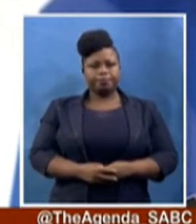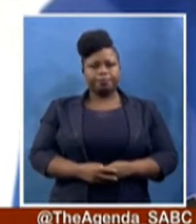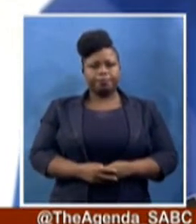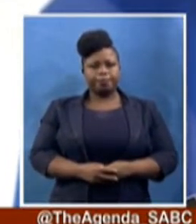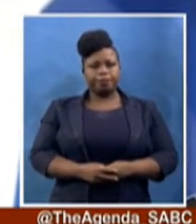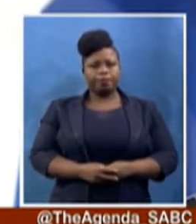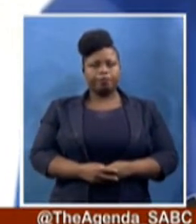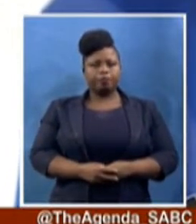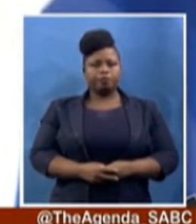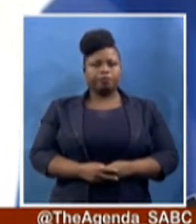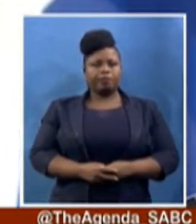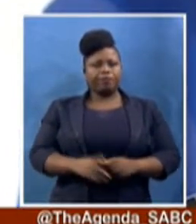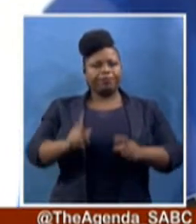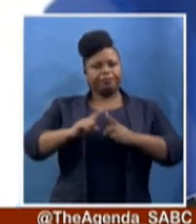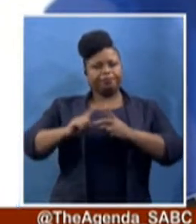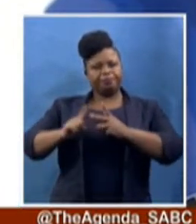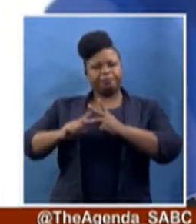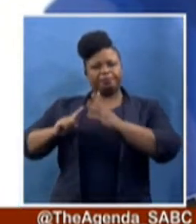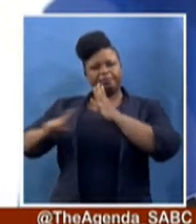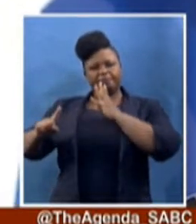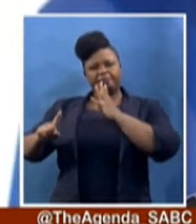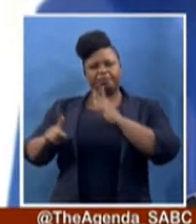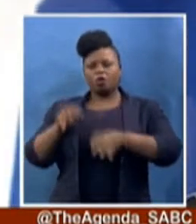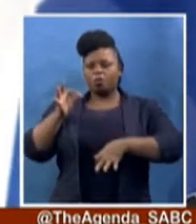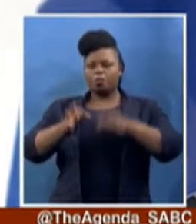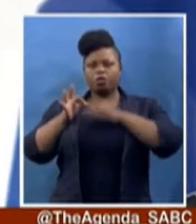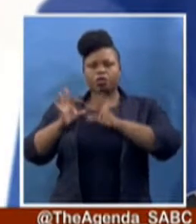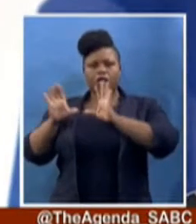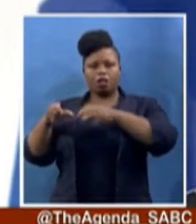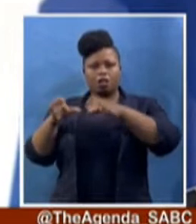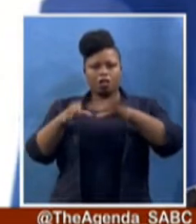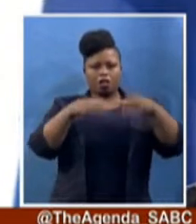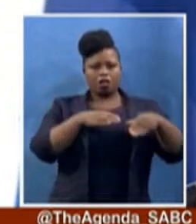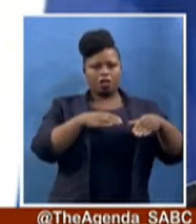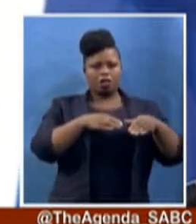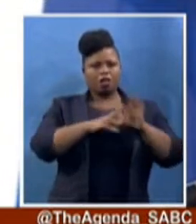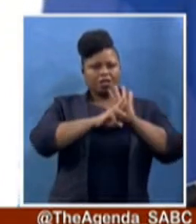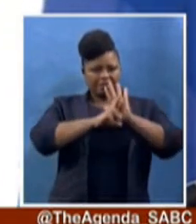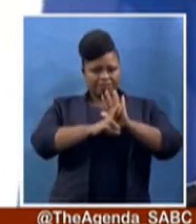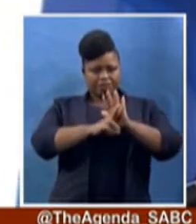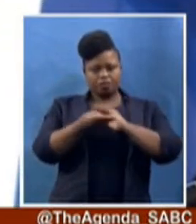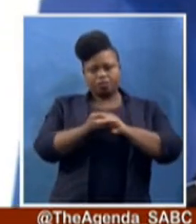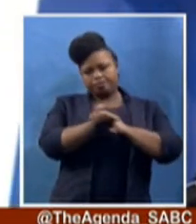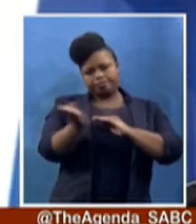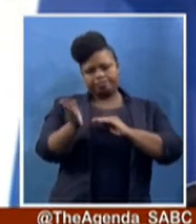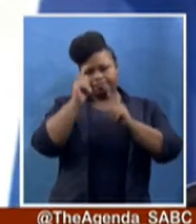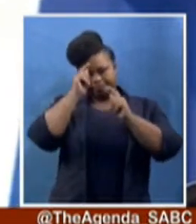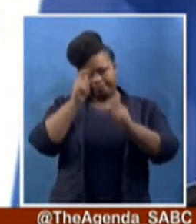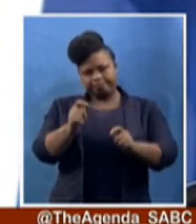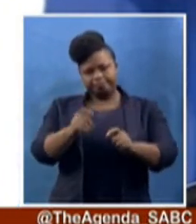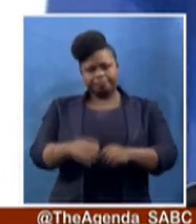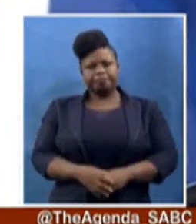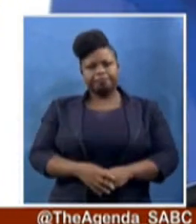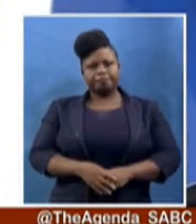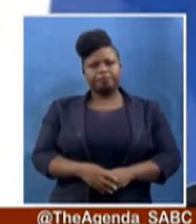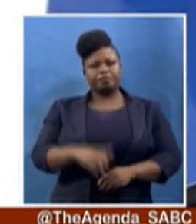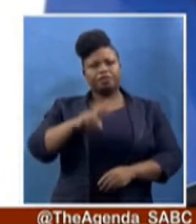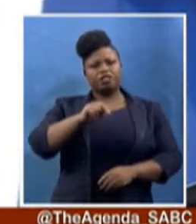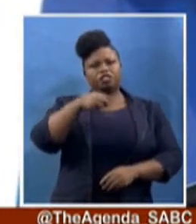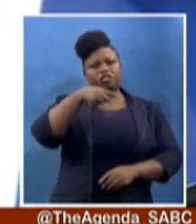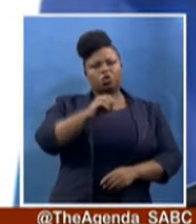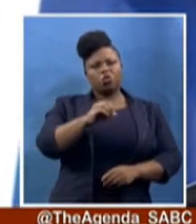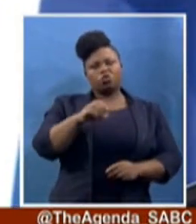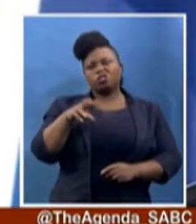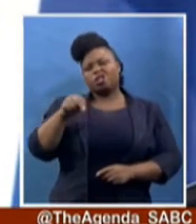various political formations, civil society representatives and